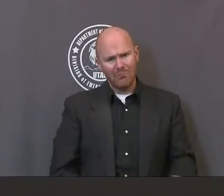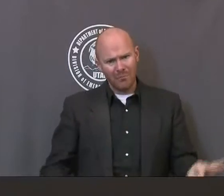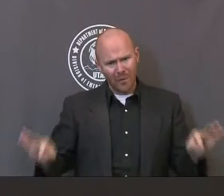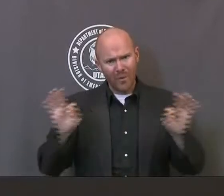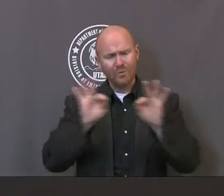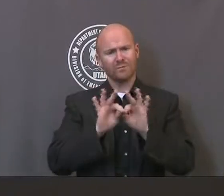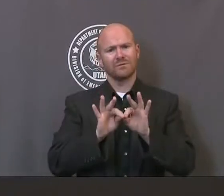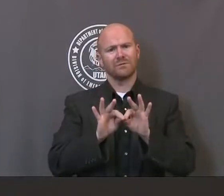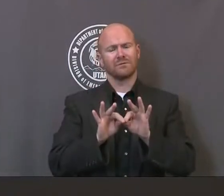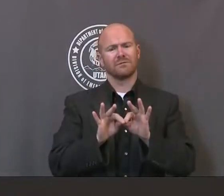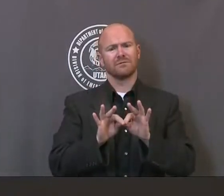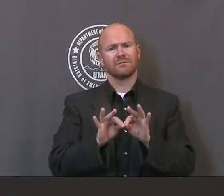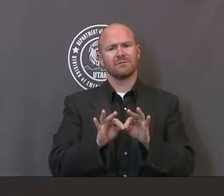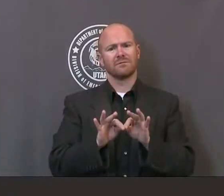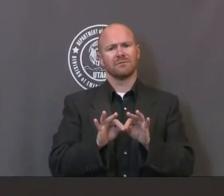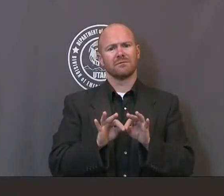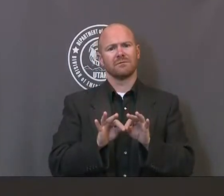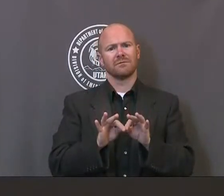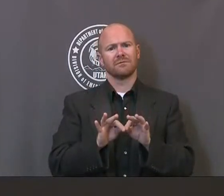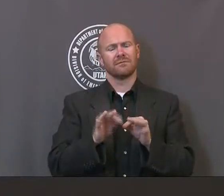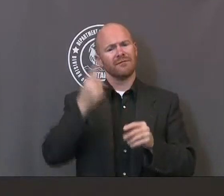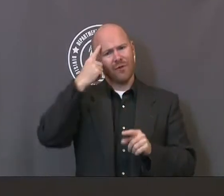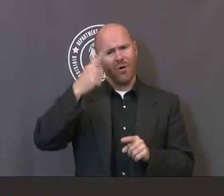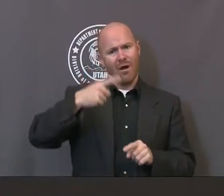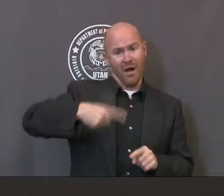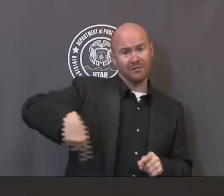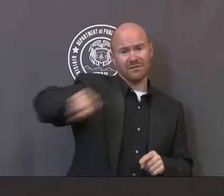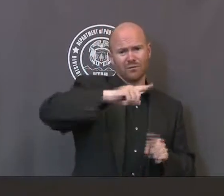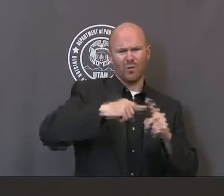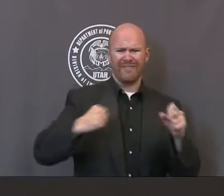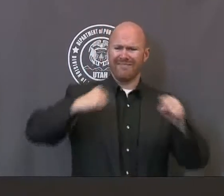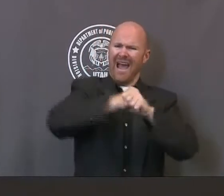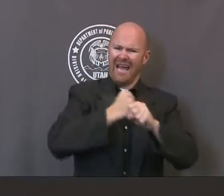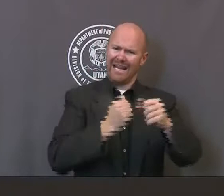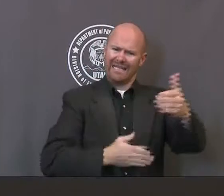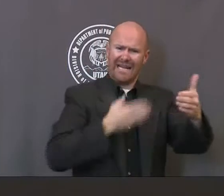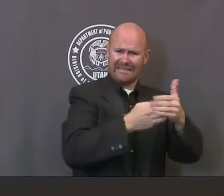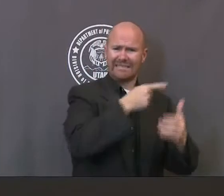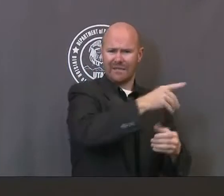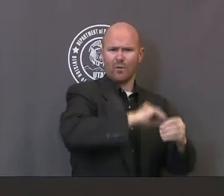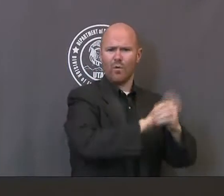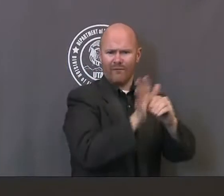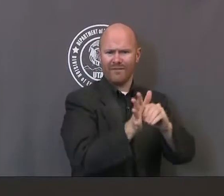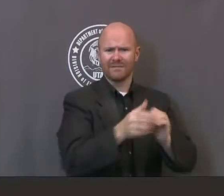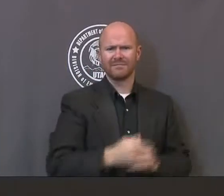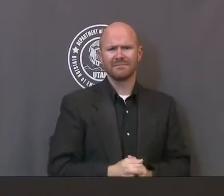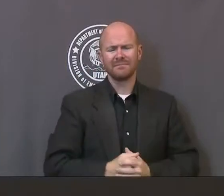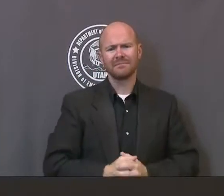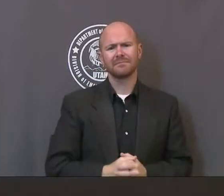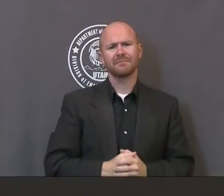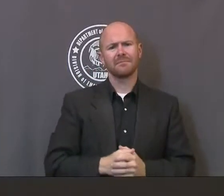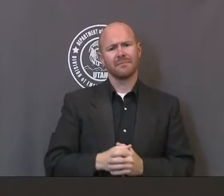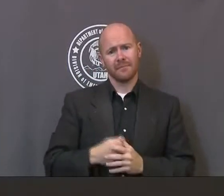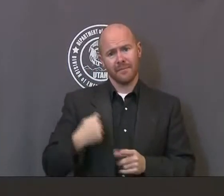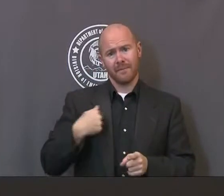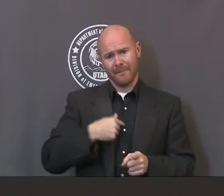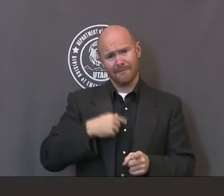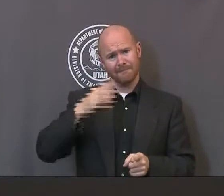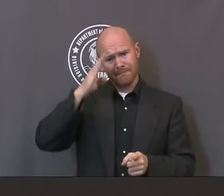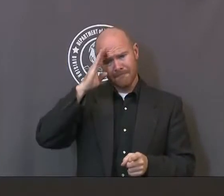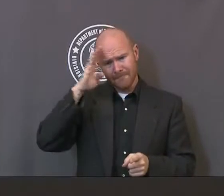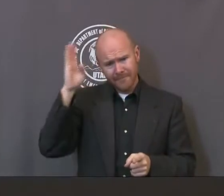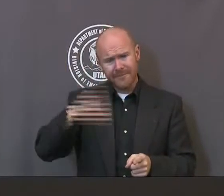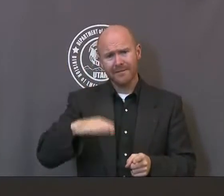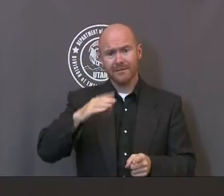at properly fighting back against the virus and its impacts. We've also learned that when we all